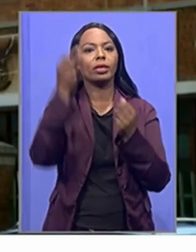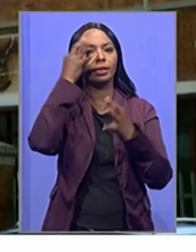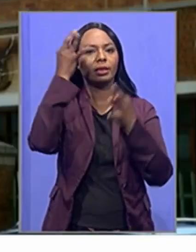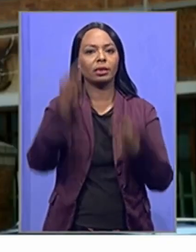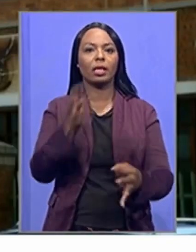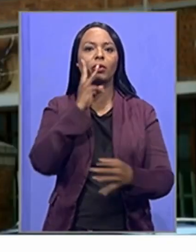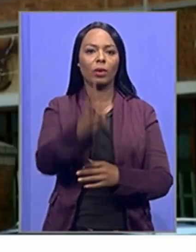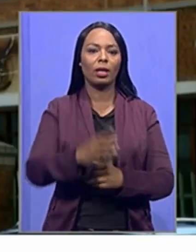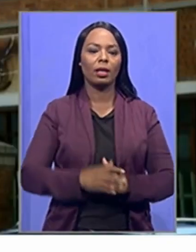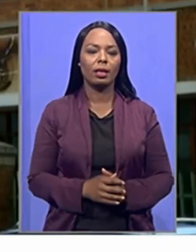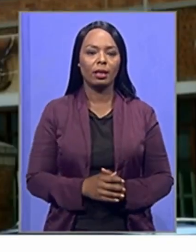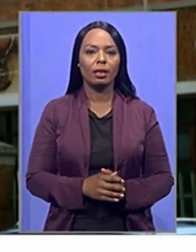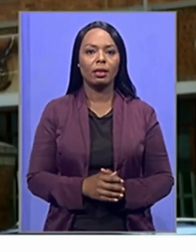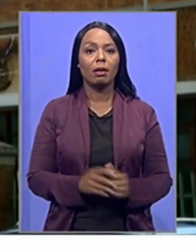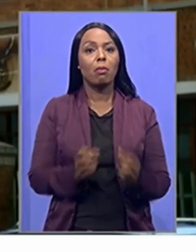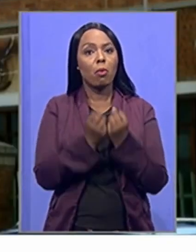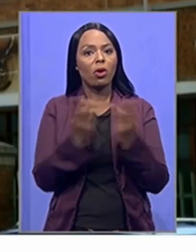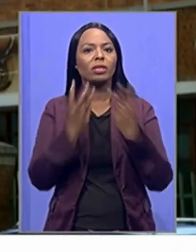decision.